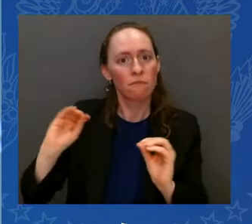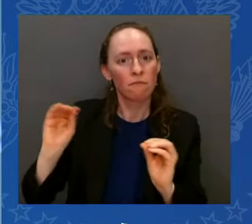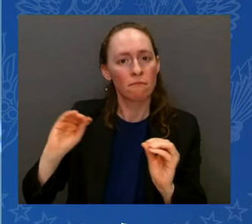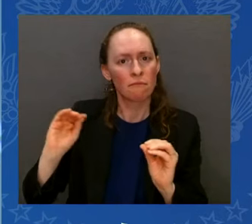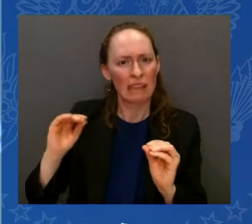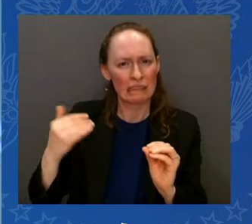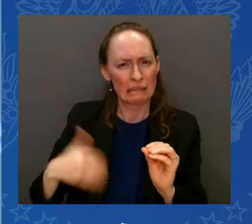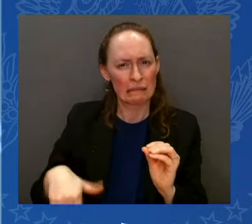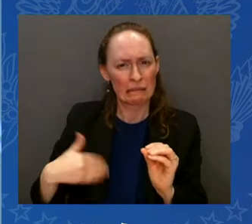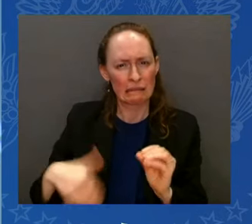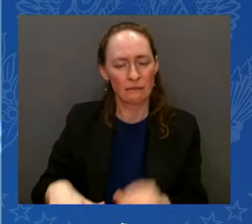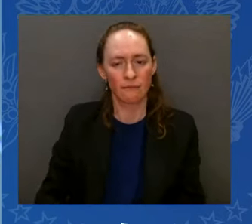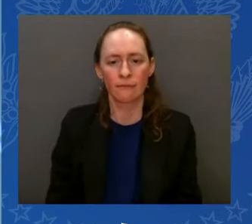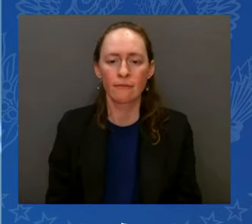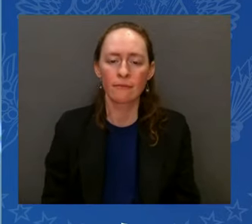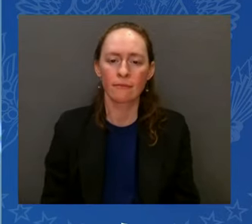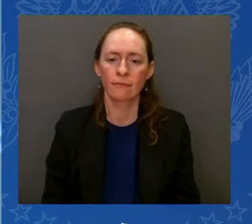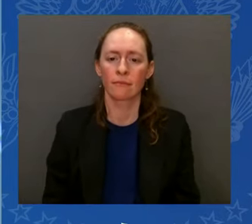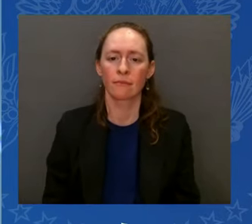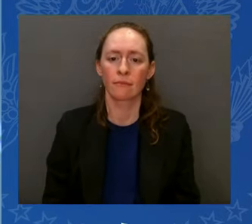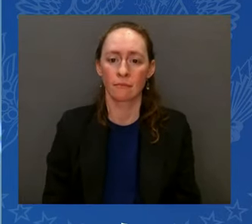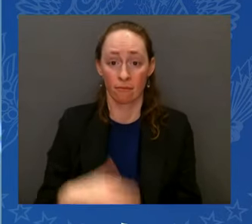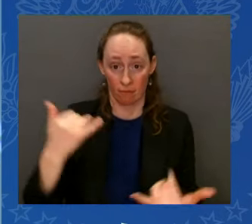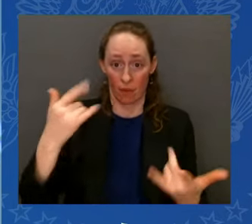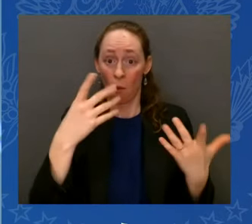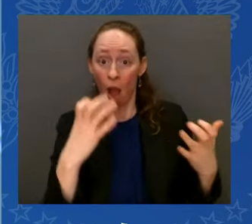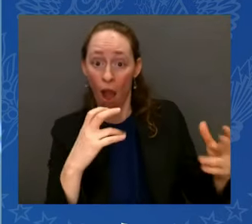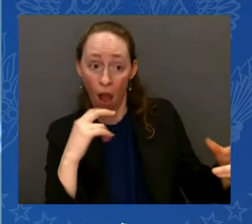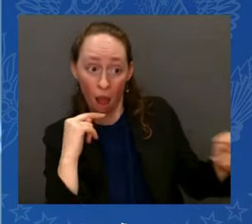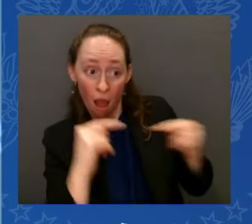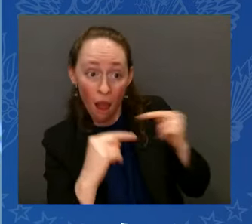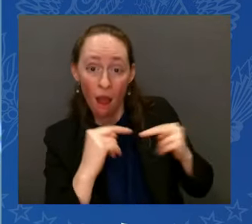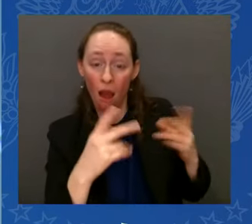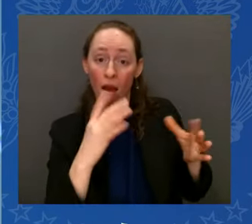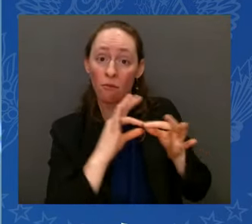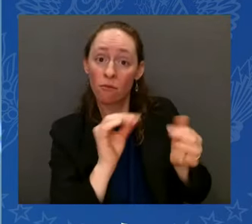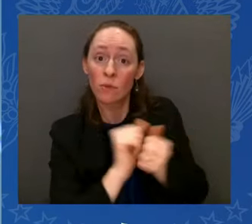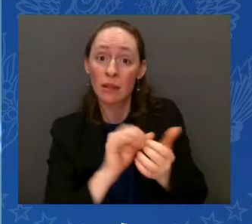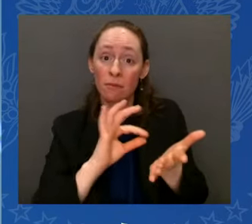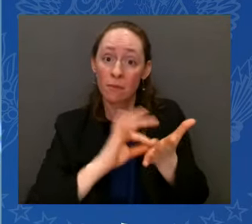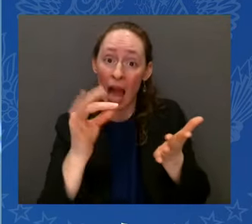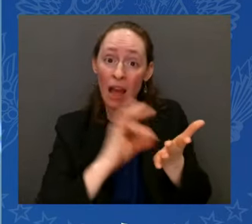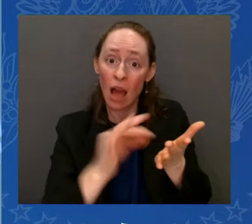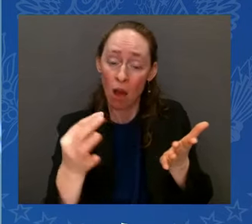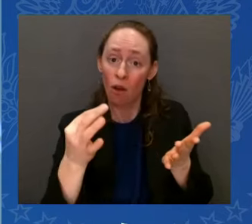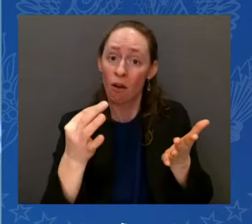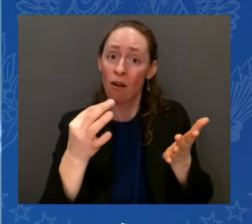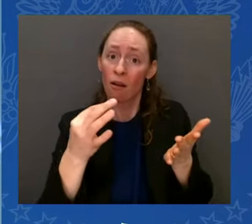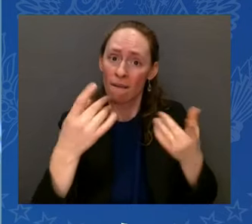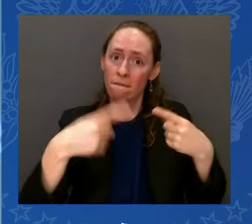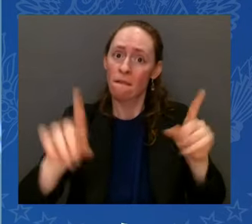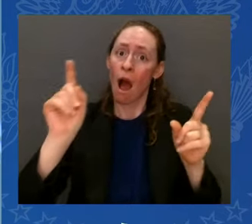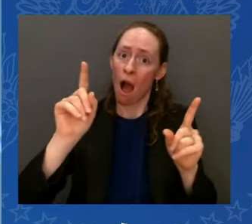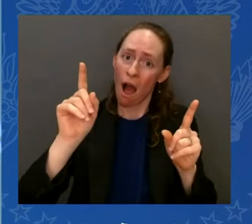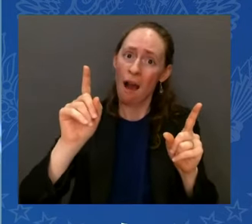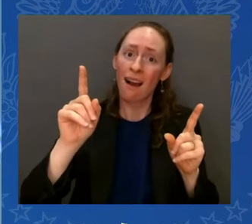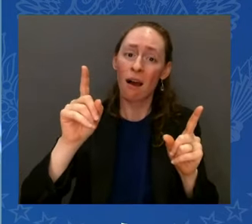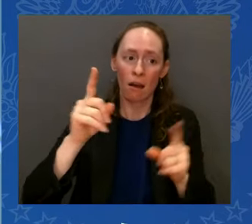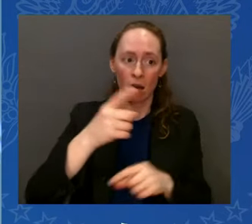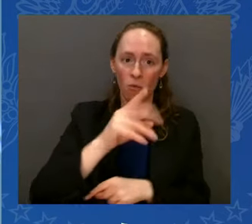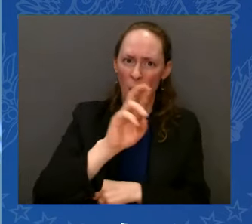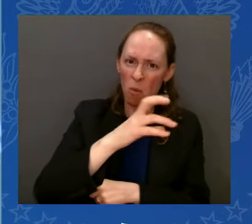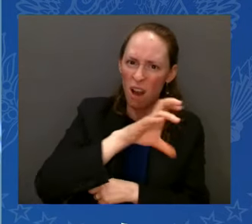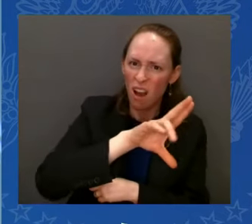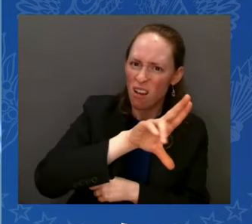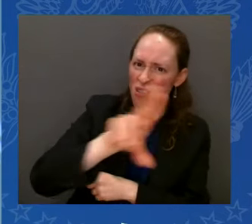years, we pay the highest prescription drug cost of any nation in the world. Any nation in the world. No one else